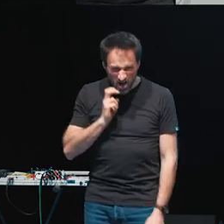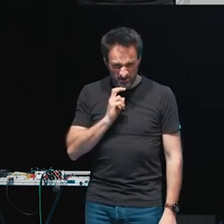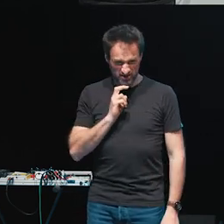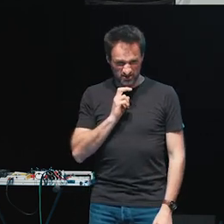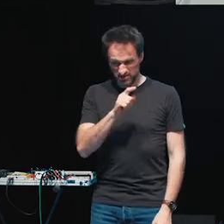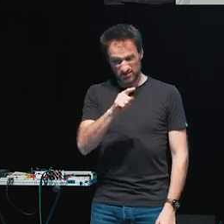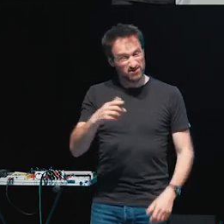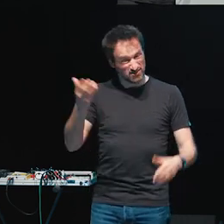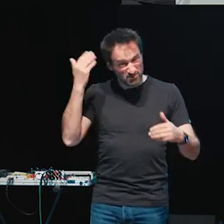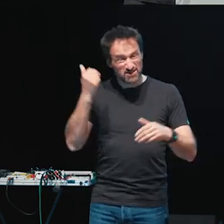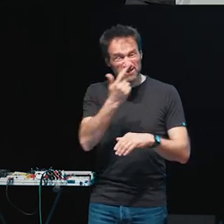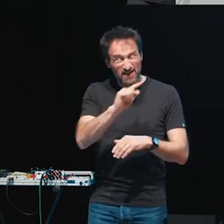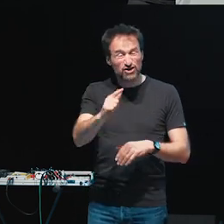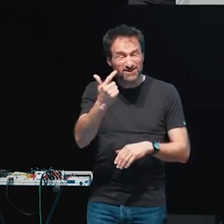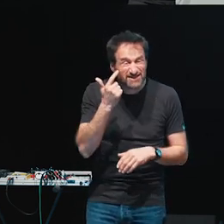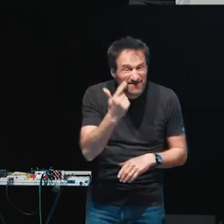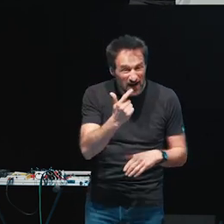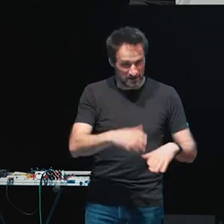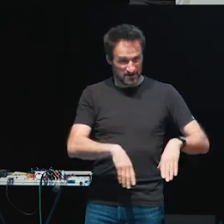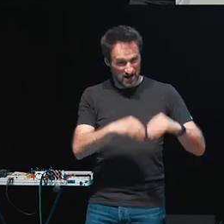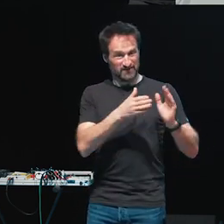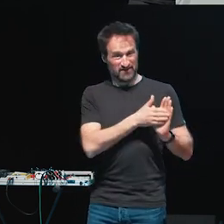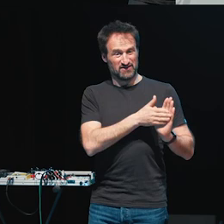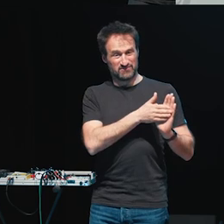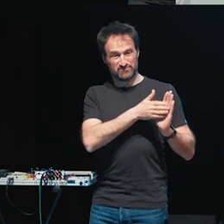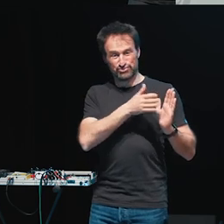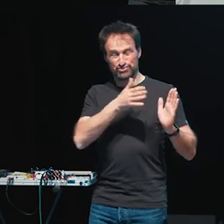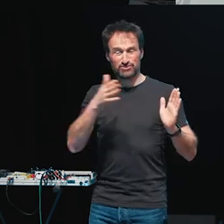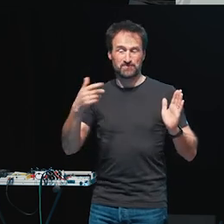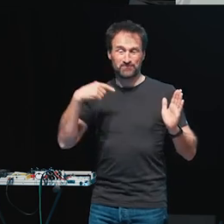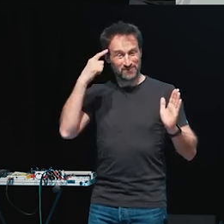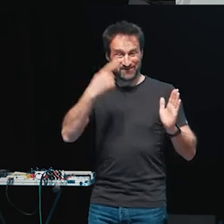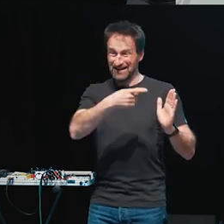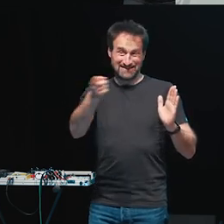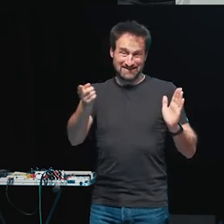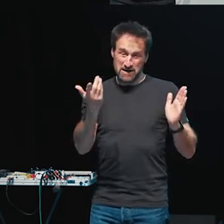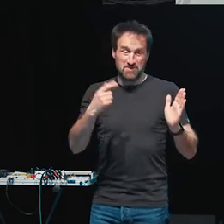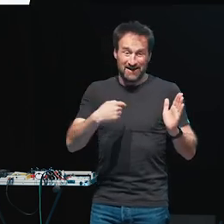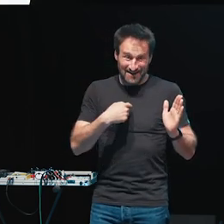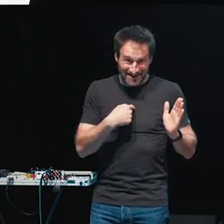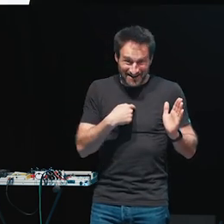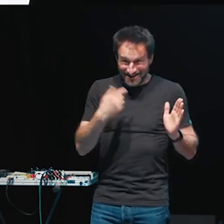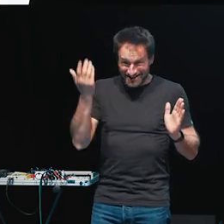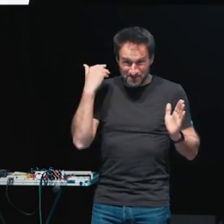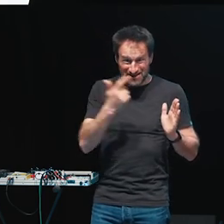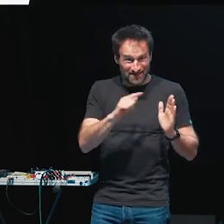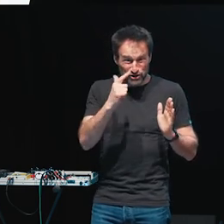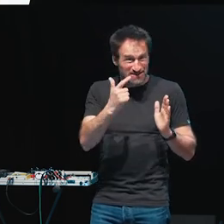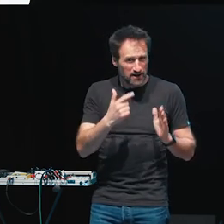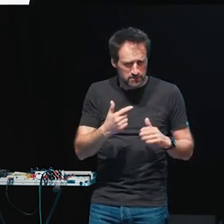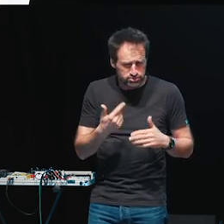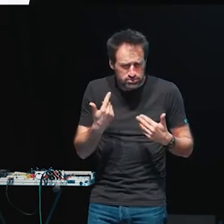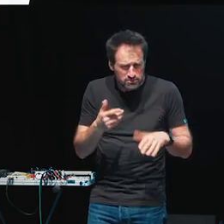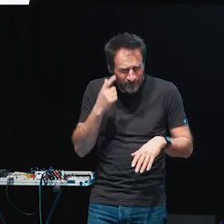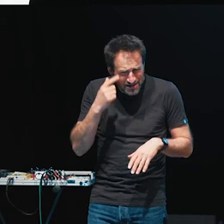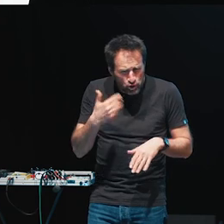its journey in 2002. And I don't know about you, but I probably didn't even know about the internet in